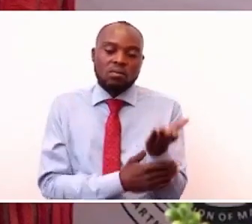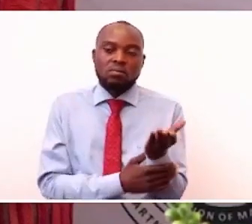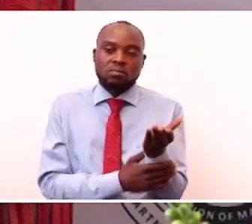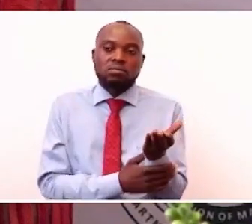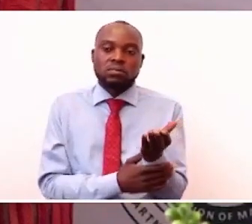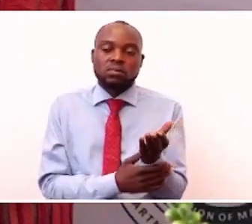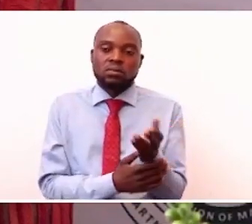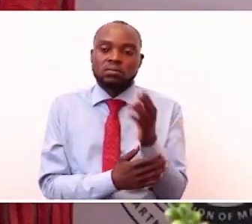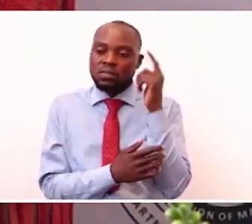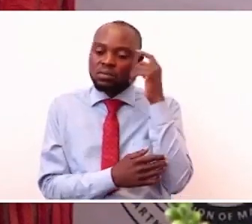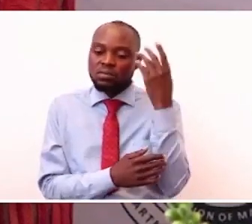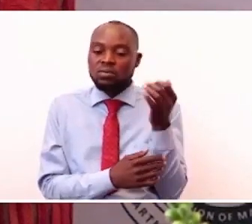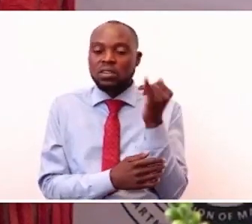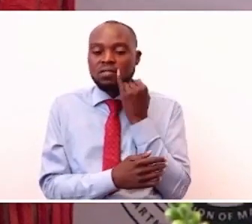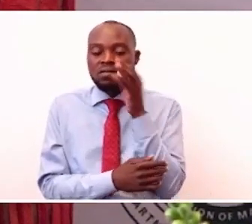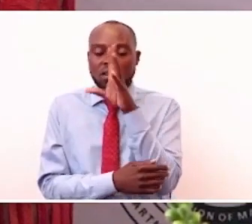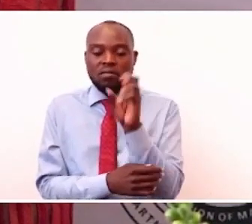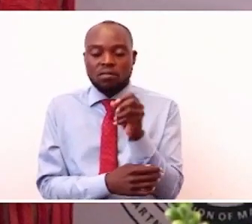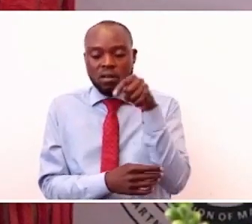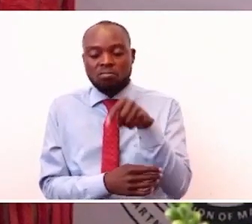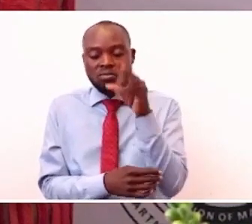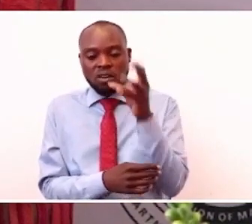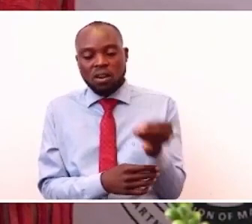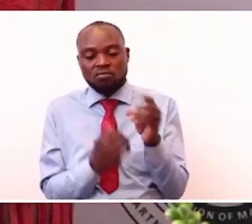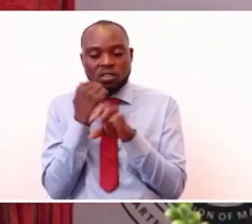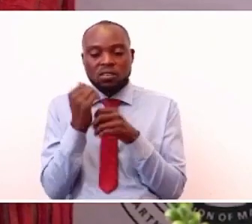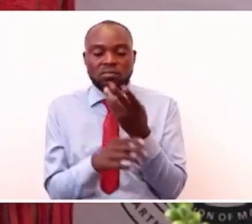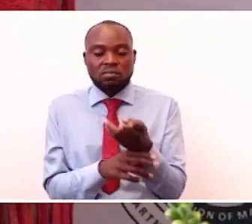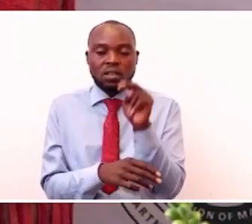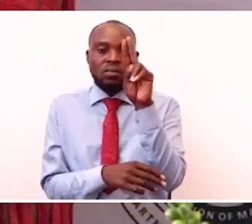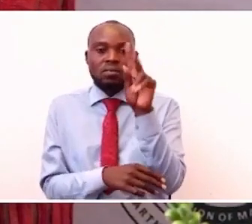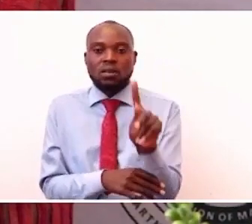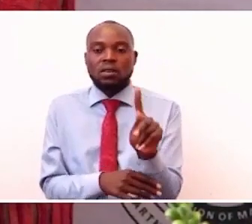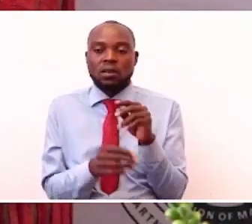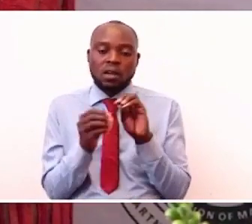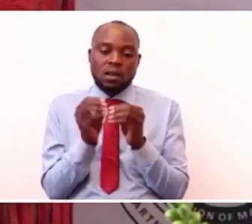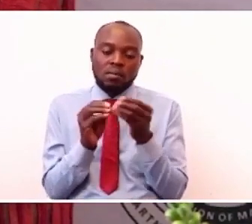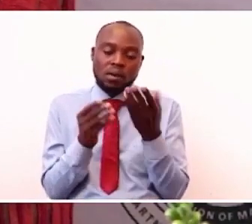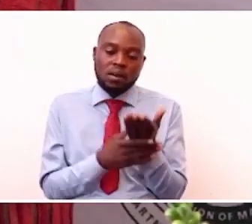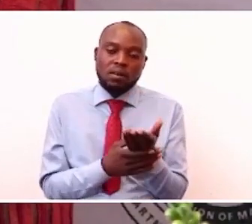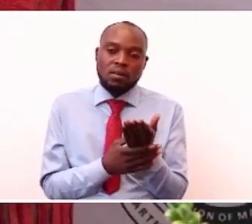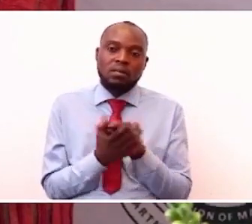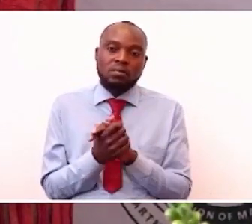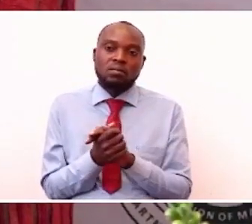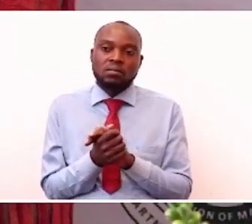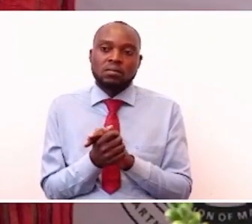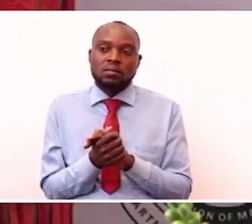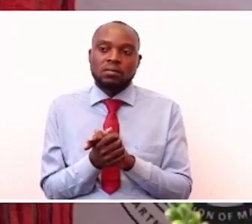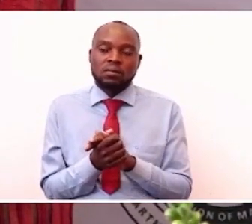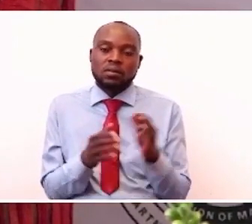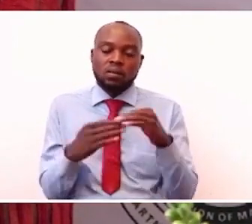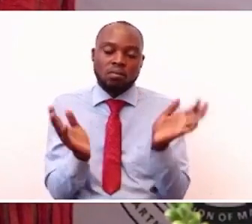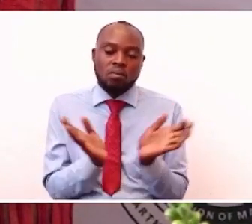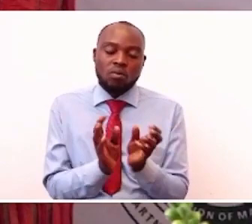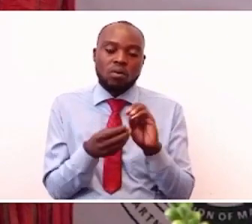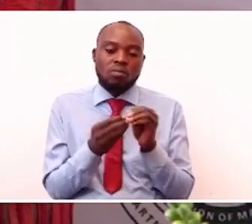Africa. I know the UK has has an obligation for all crypto exchanges to